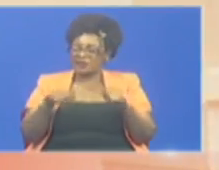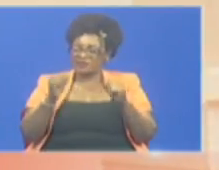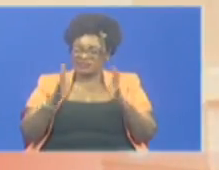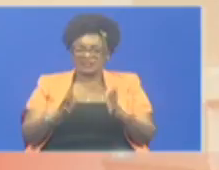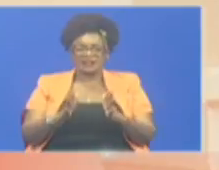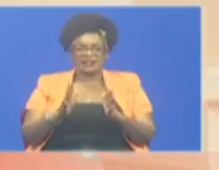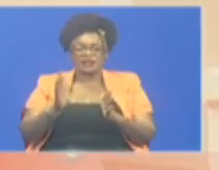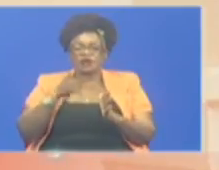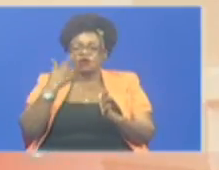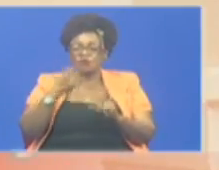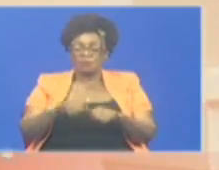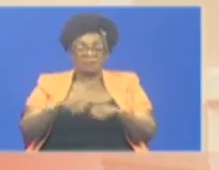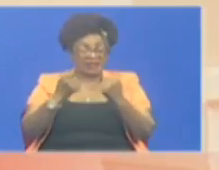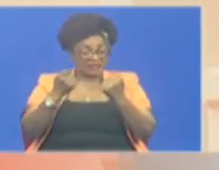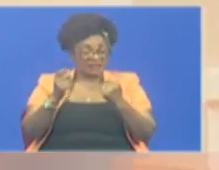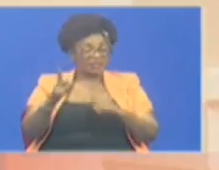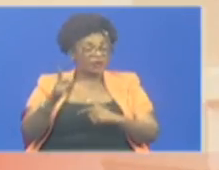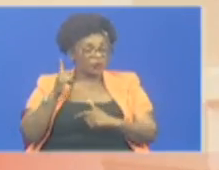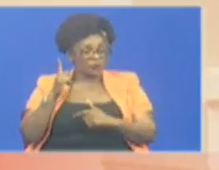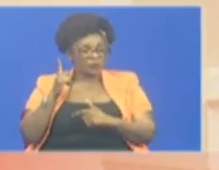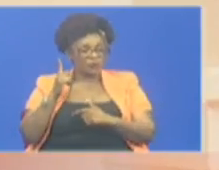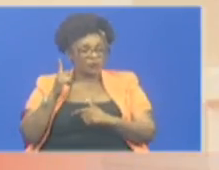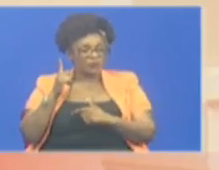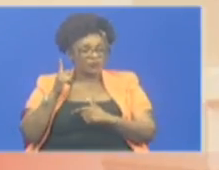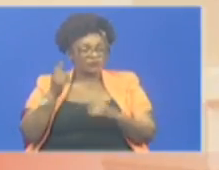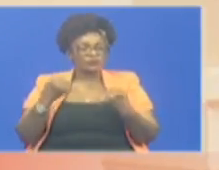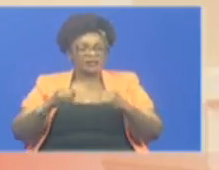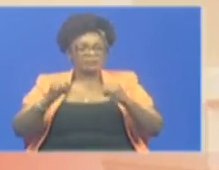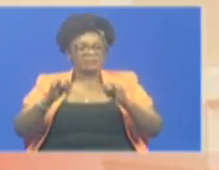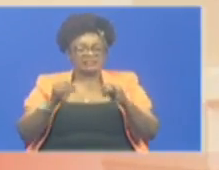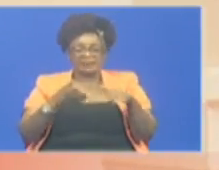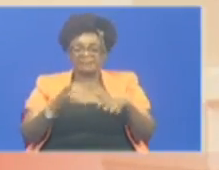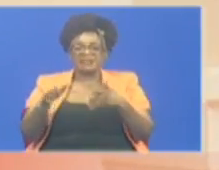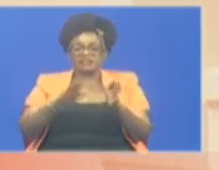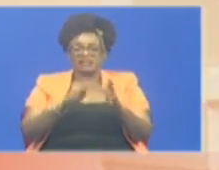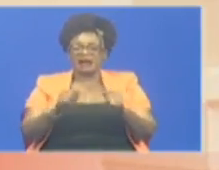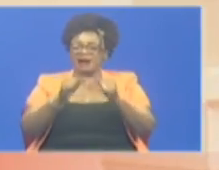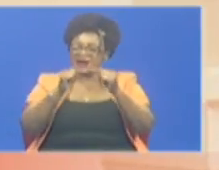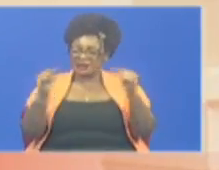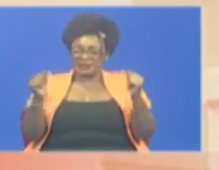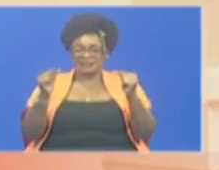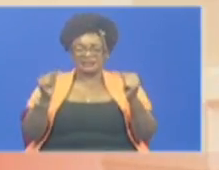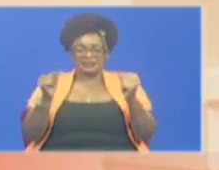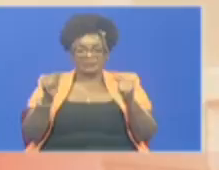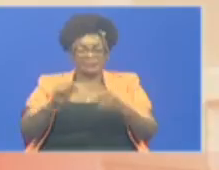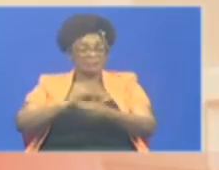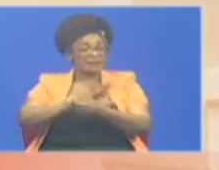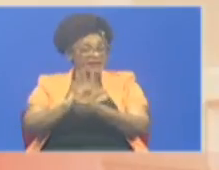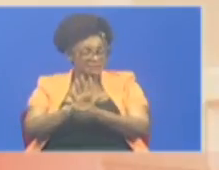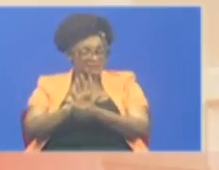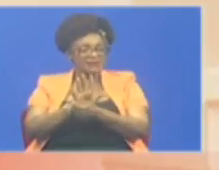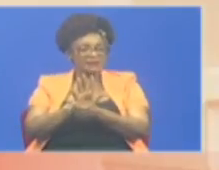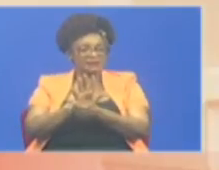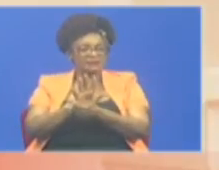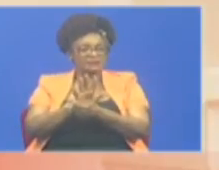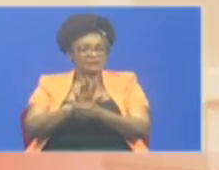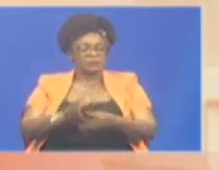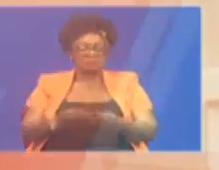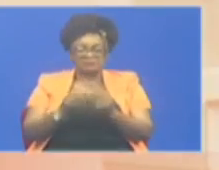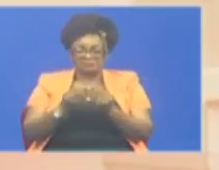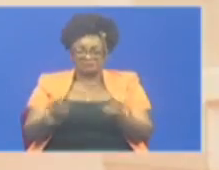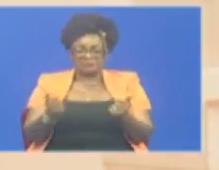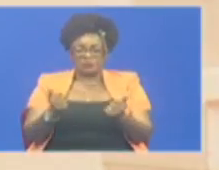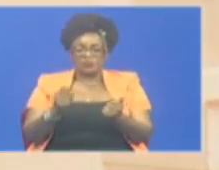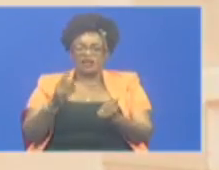who breaches his duty to implement the measures against the pandemic will be met with the harshest